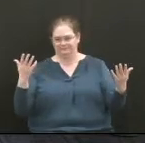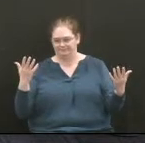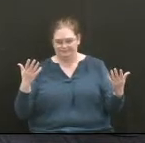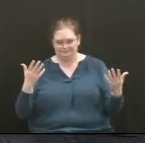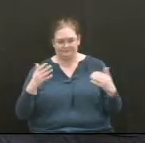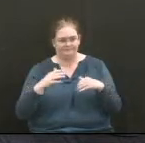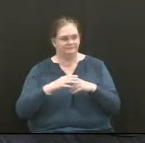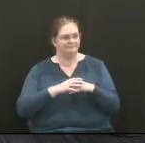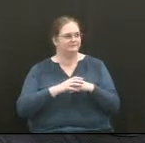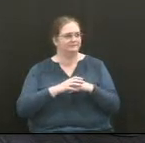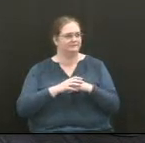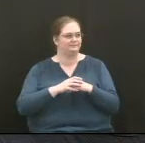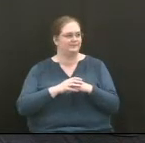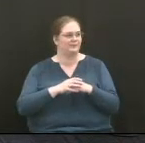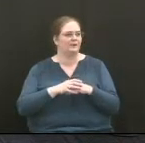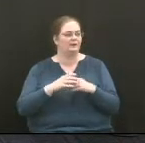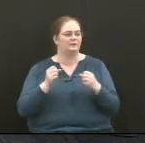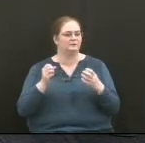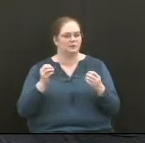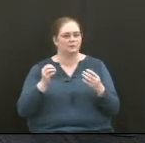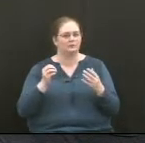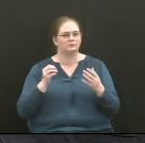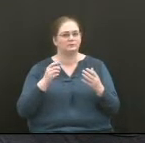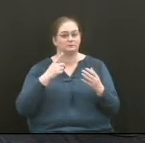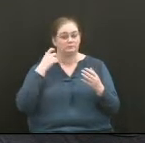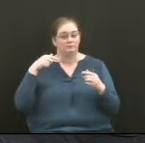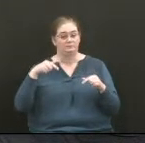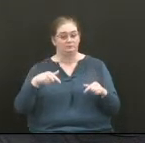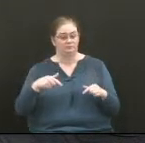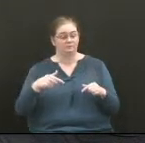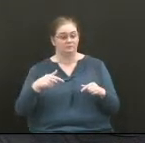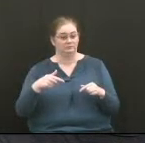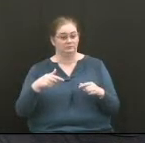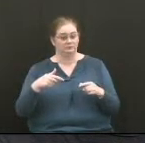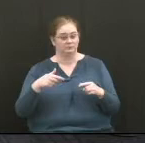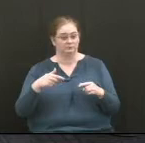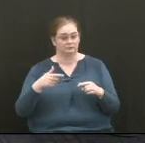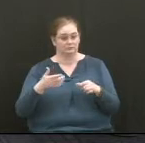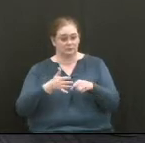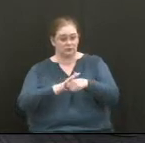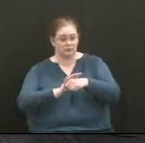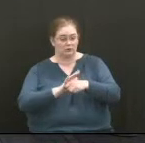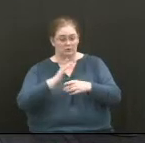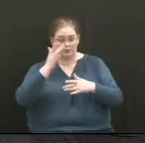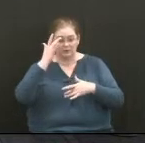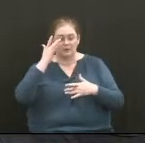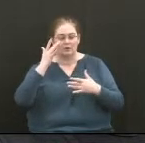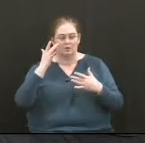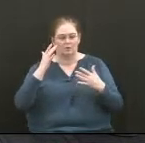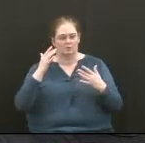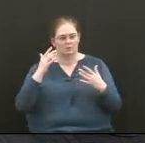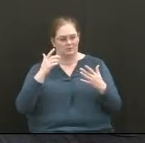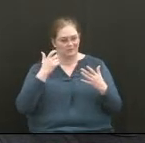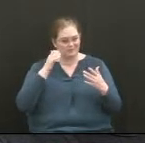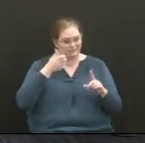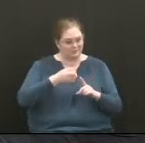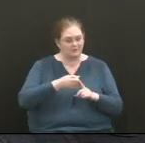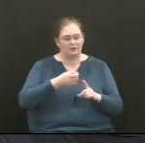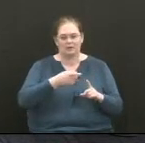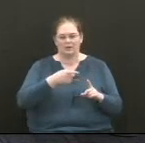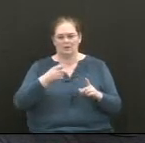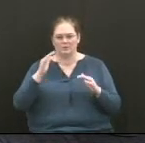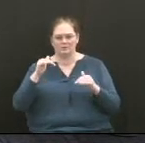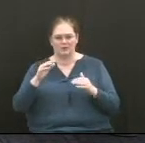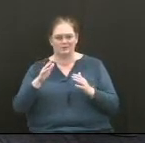said? I mean, so because of this coronavirus, you know, we're expecting at least